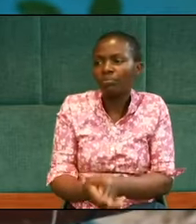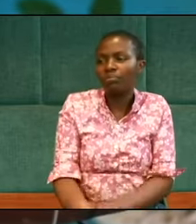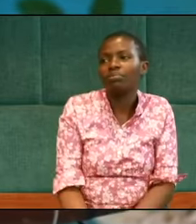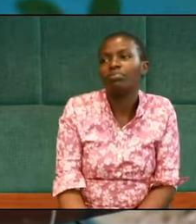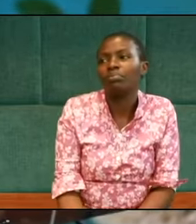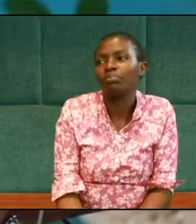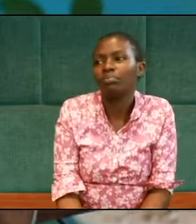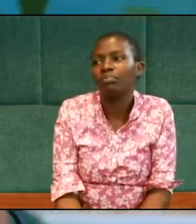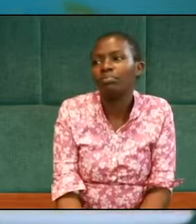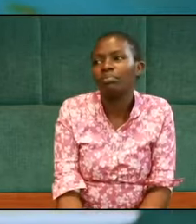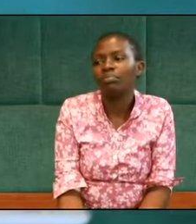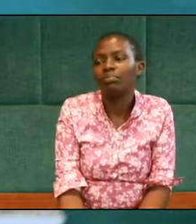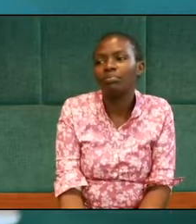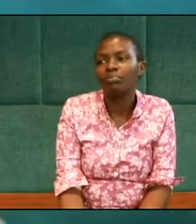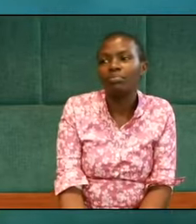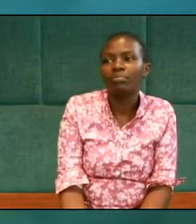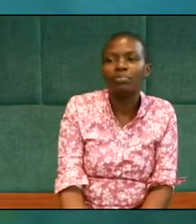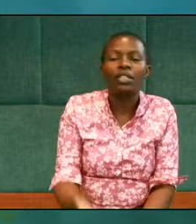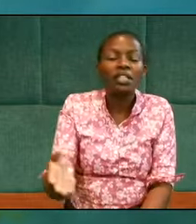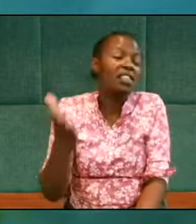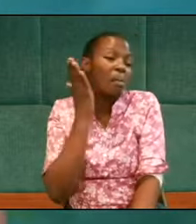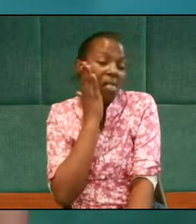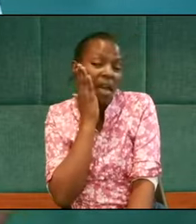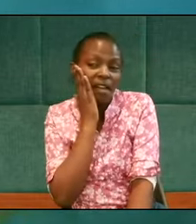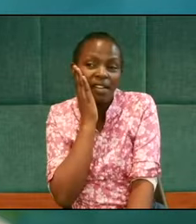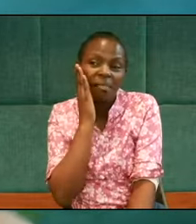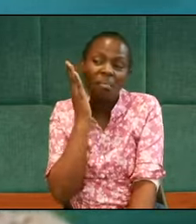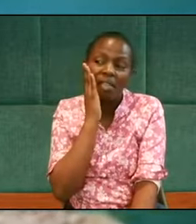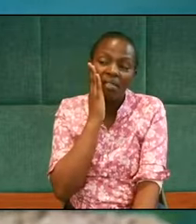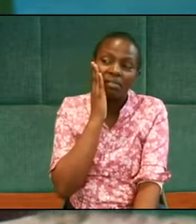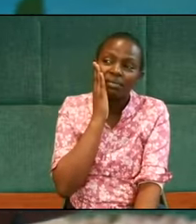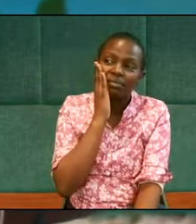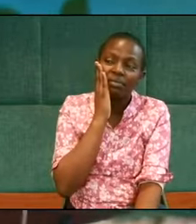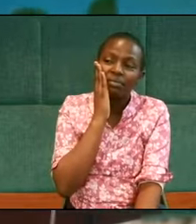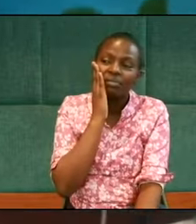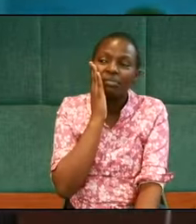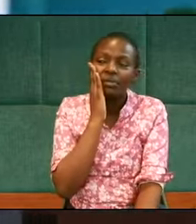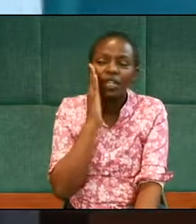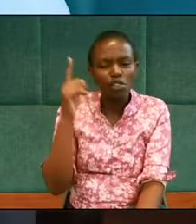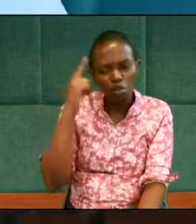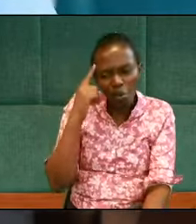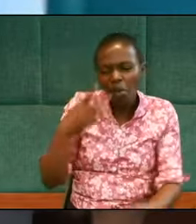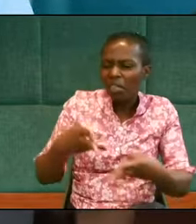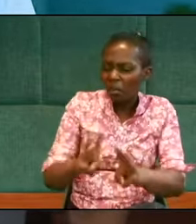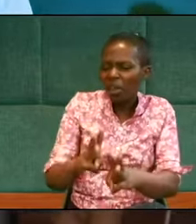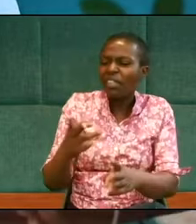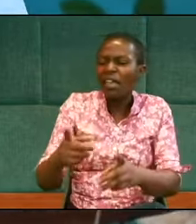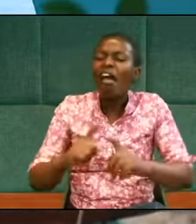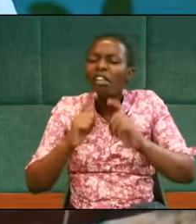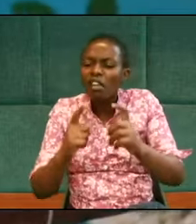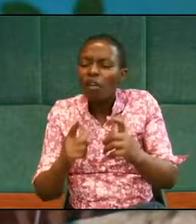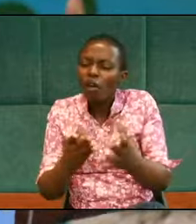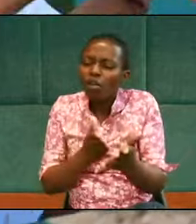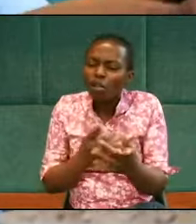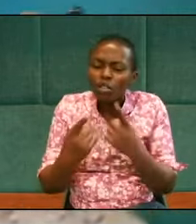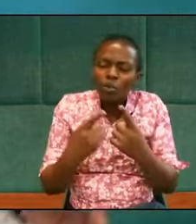bedroom. It is the mother. You know the way Satan spoke through the snake. So